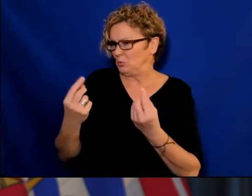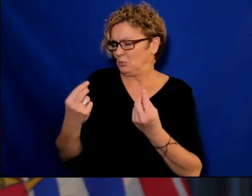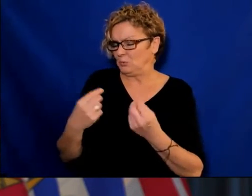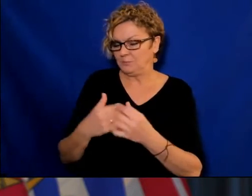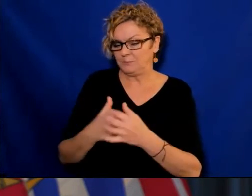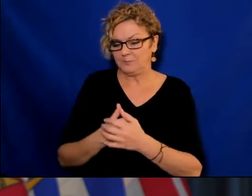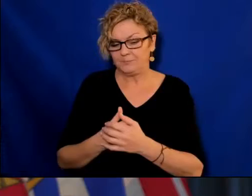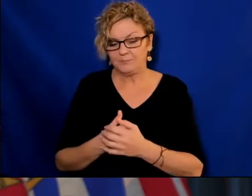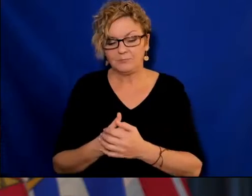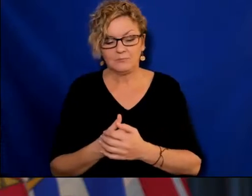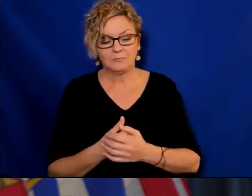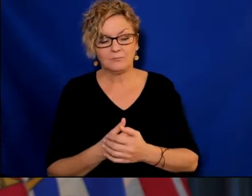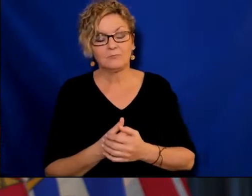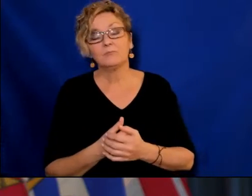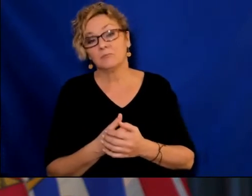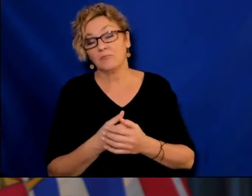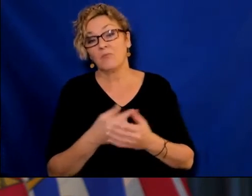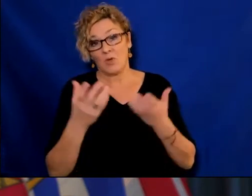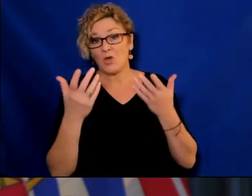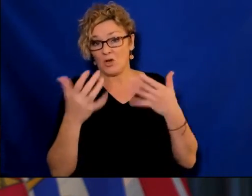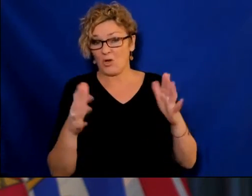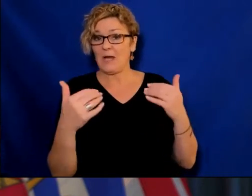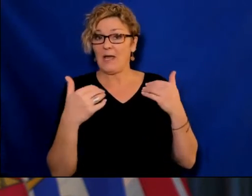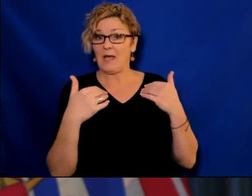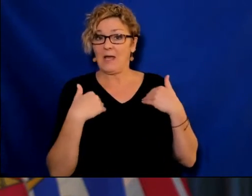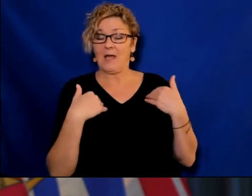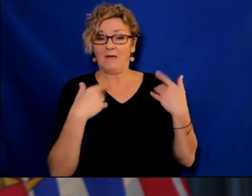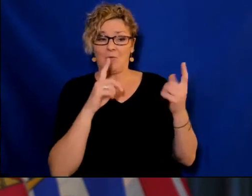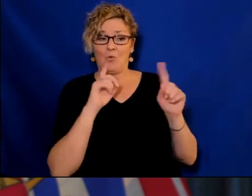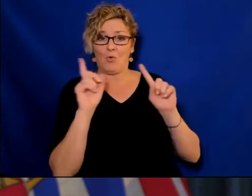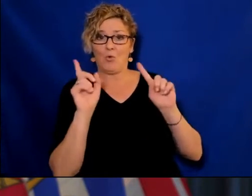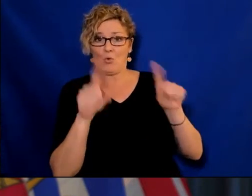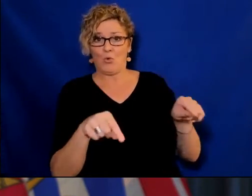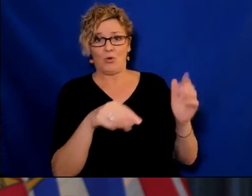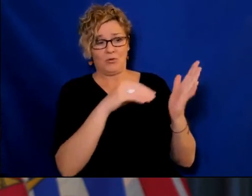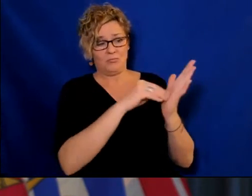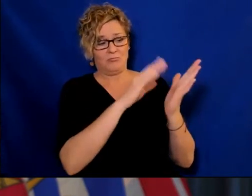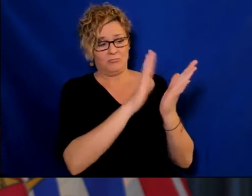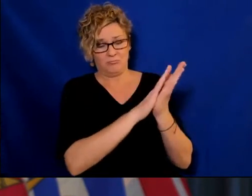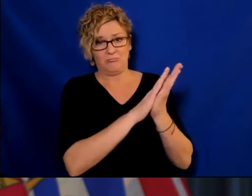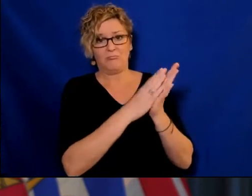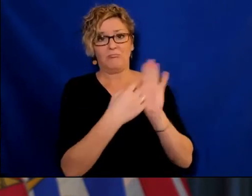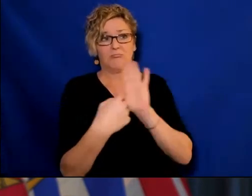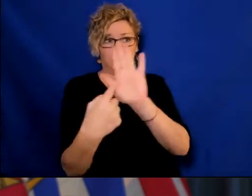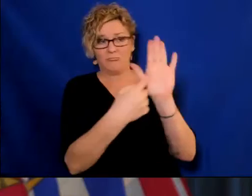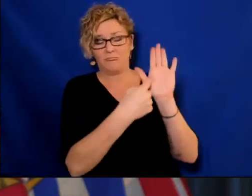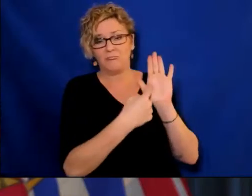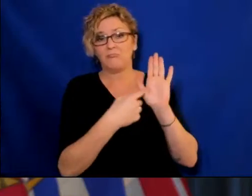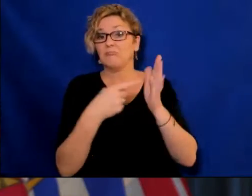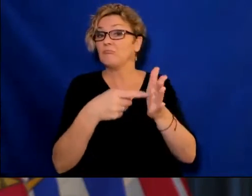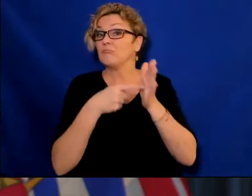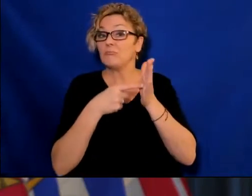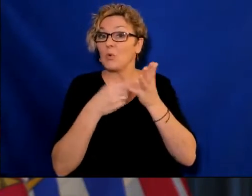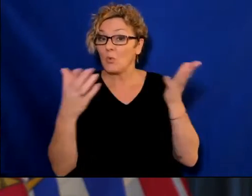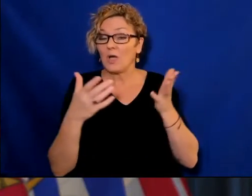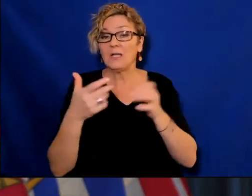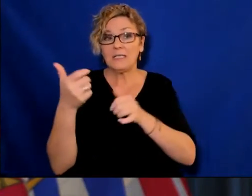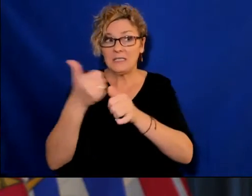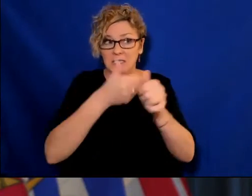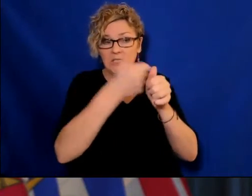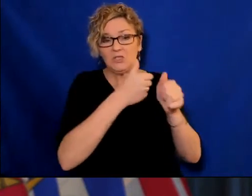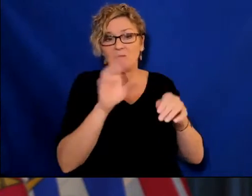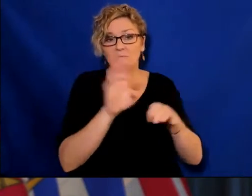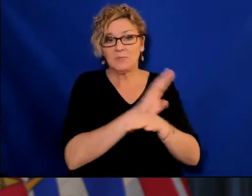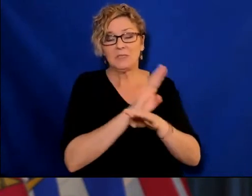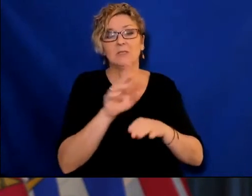requires businesses to have COVID safety plans. And a retail location, for example, should have plans that include